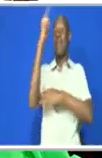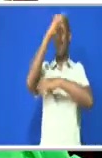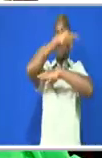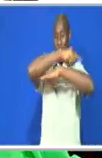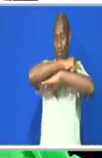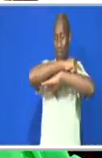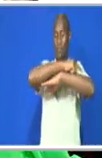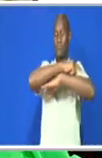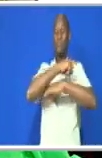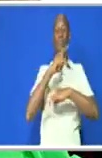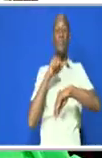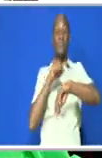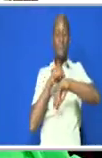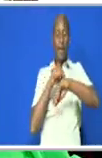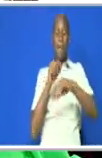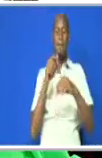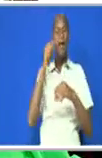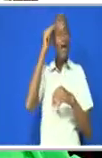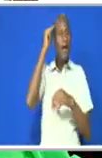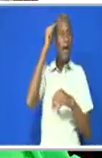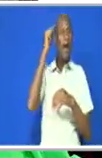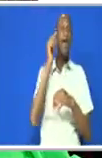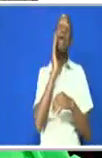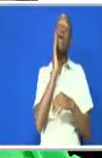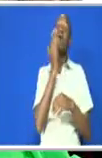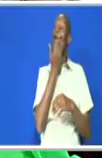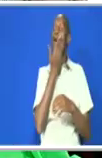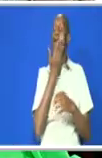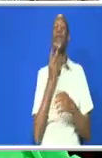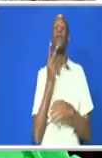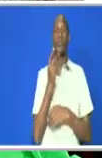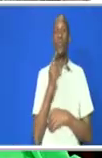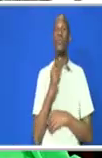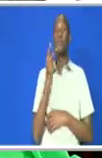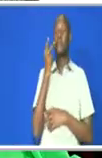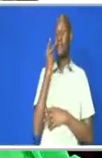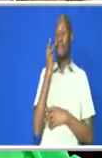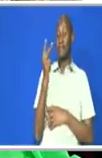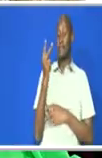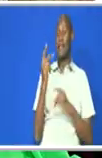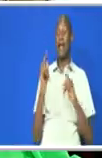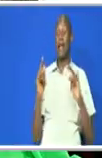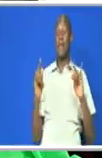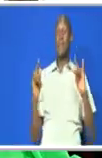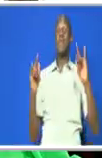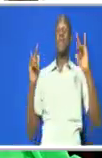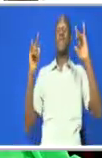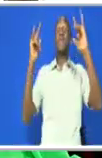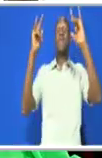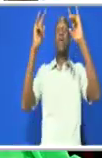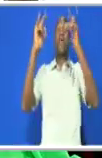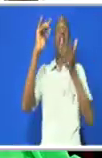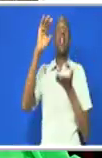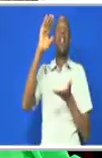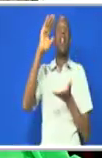she is removing the dark colors, you will notice that the heap now is not